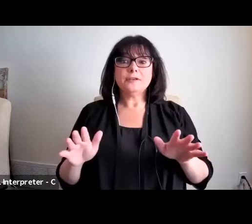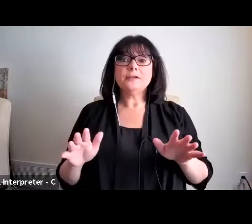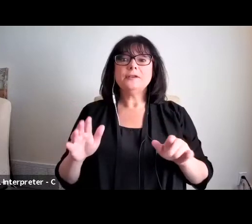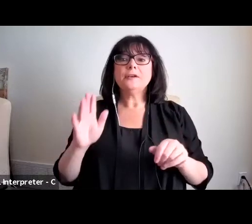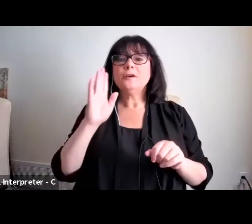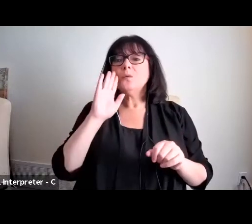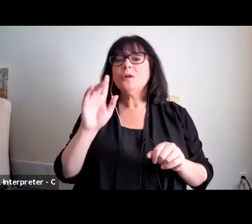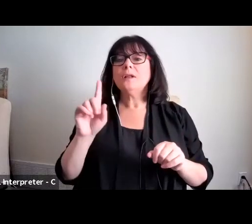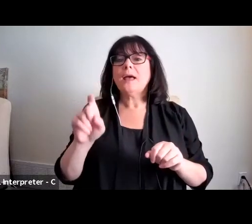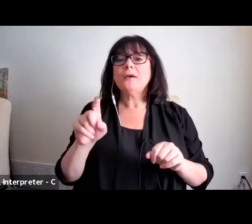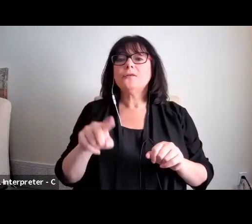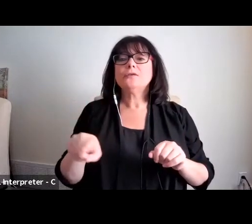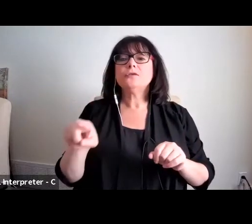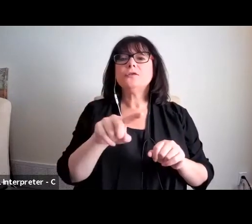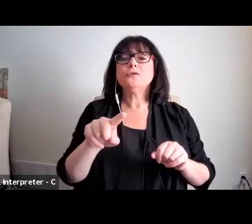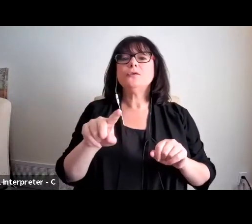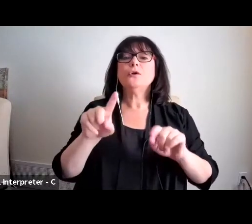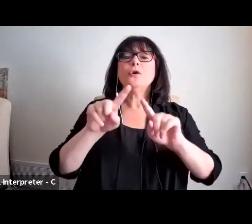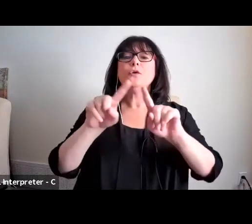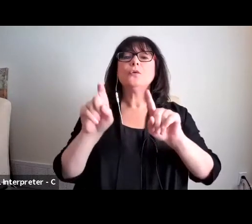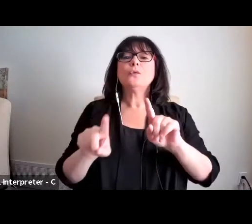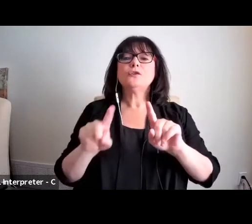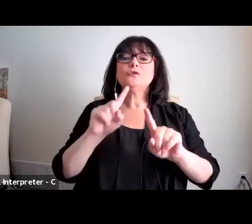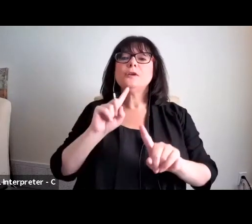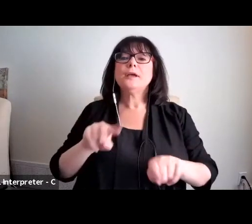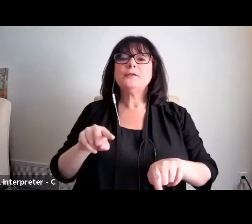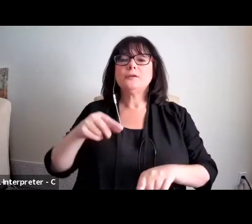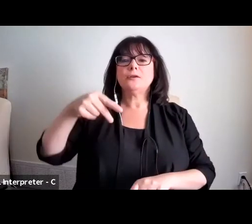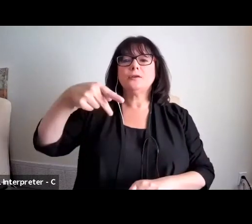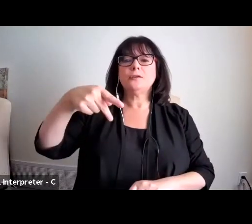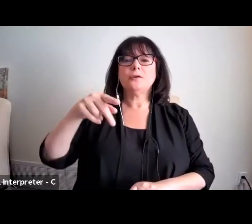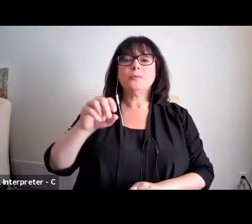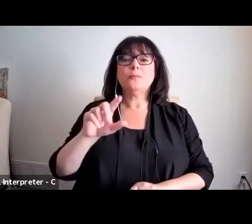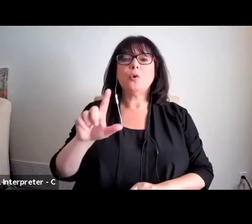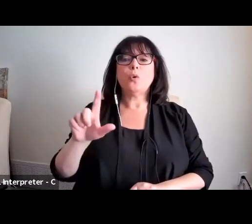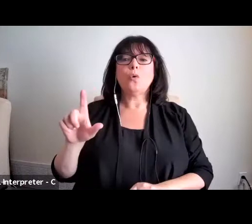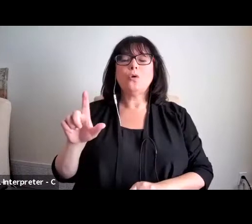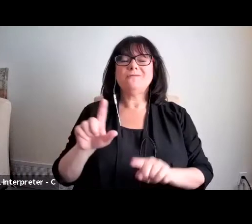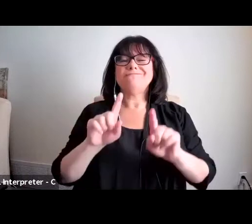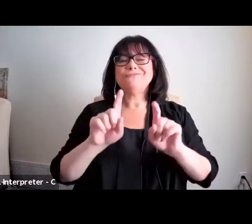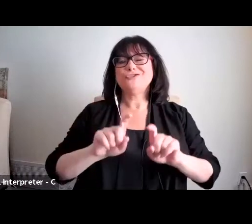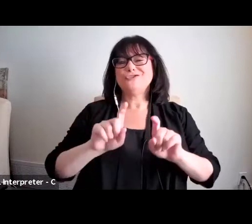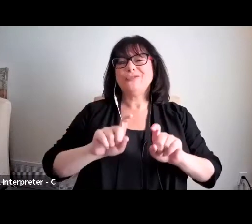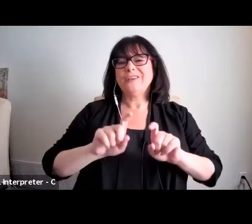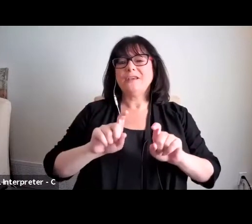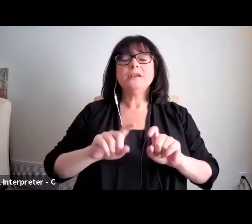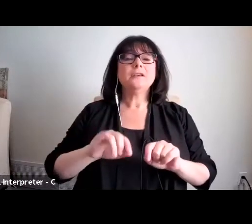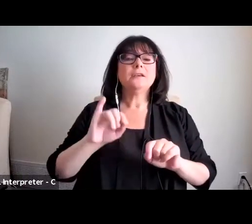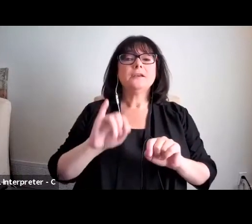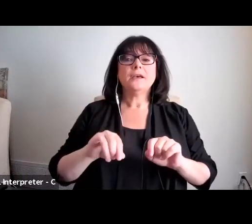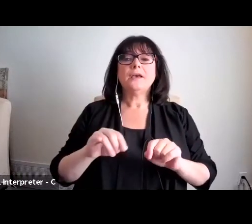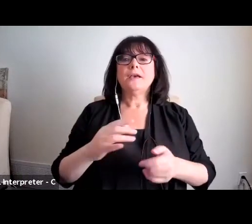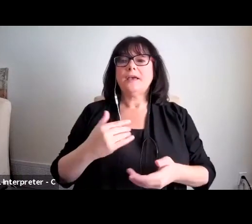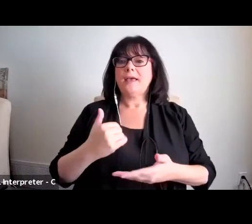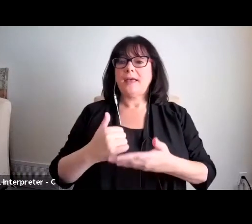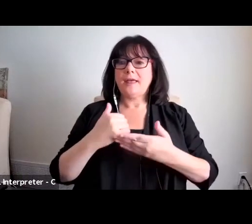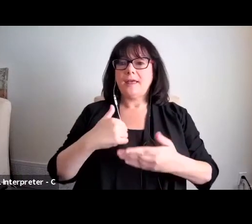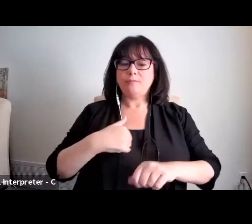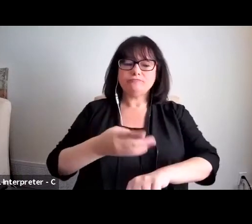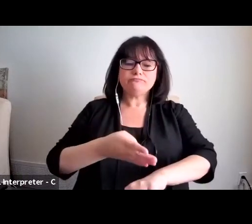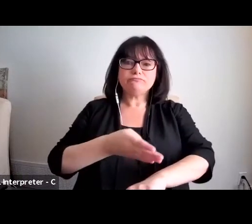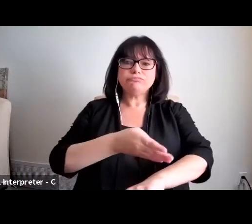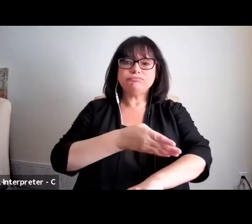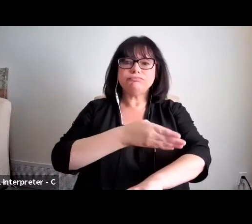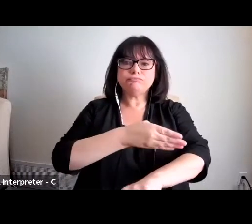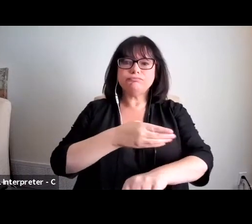poll question. That survey is important to us so we can continue to refine and improve this experience. So please take the